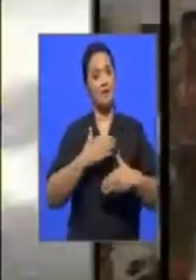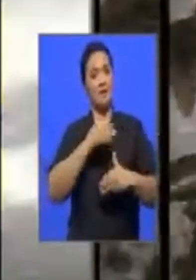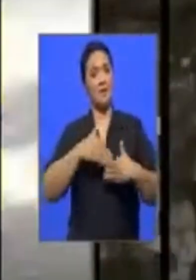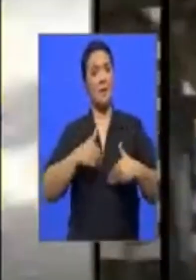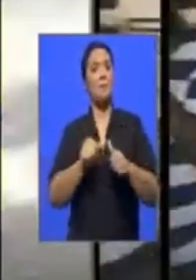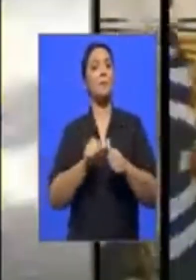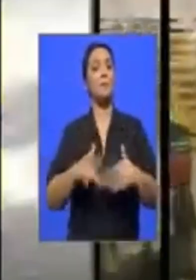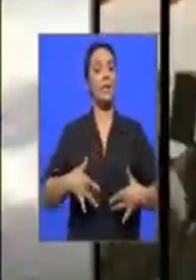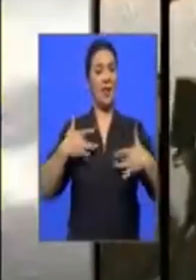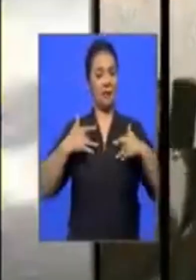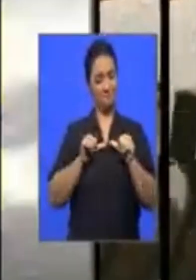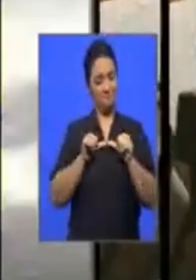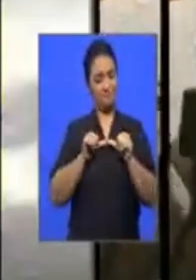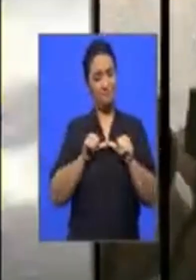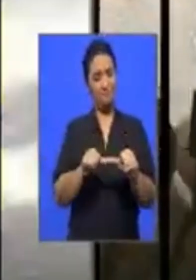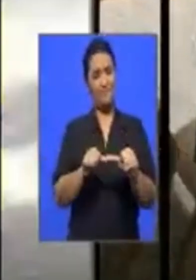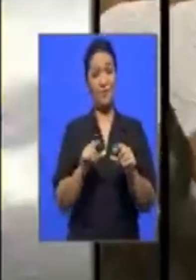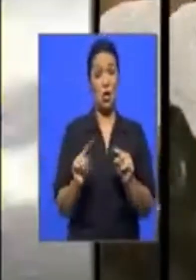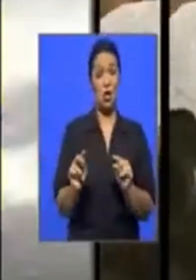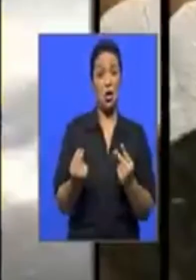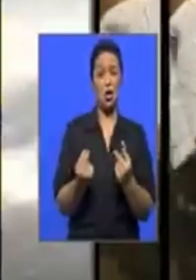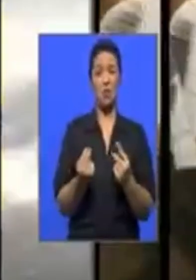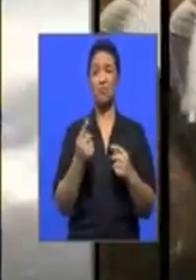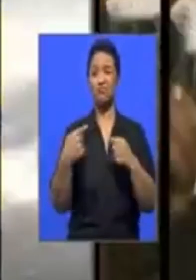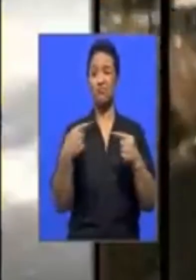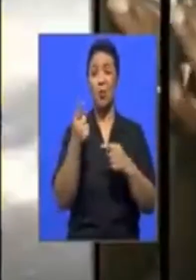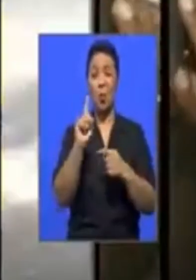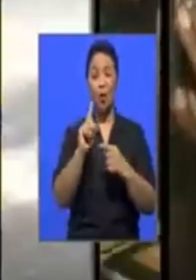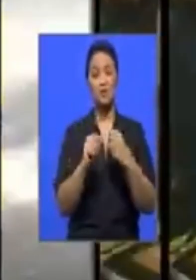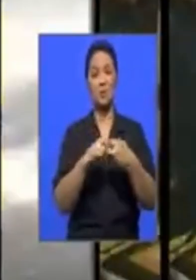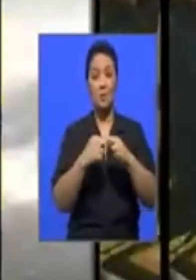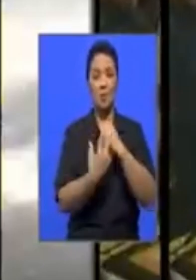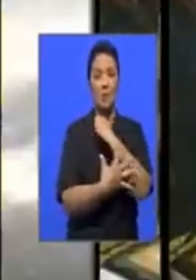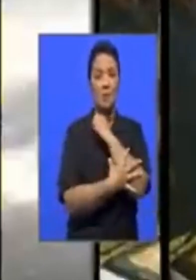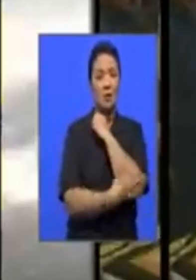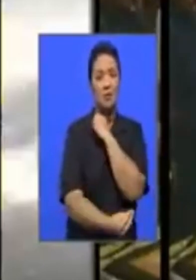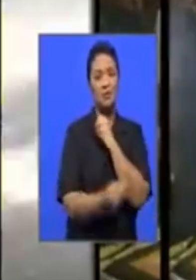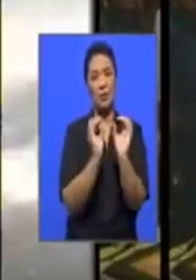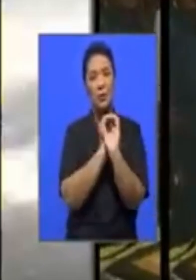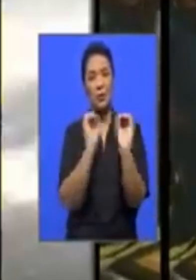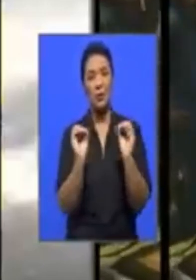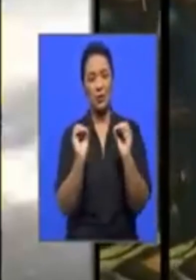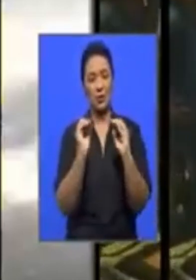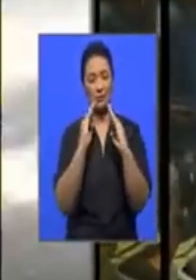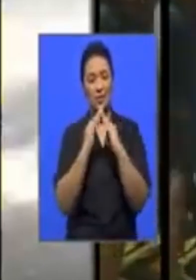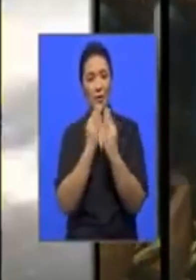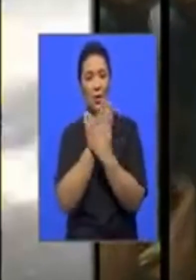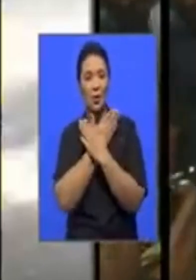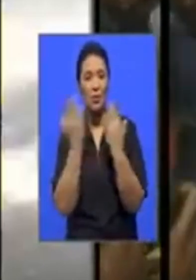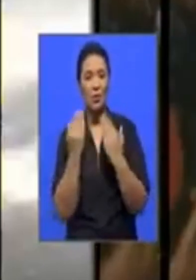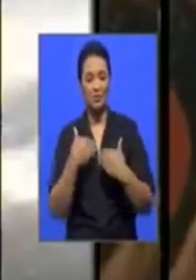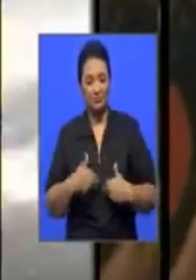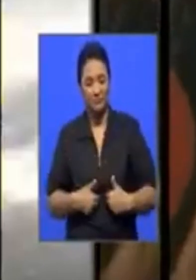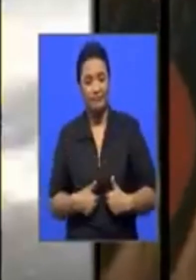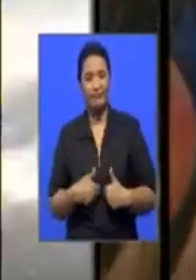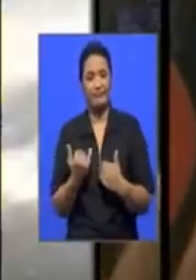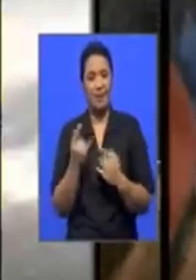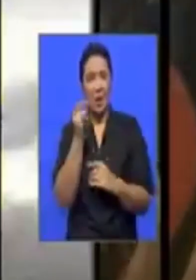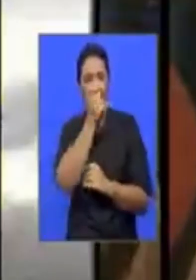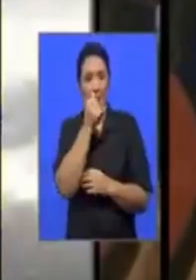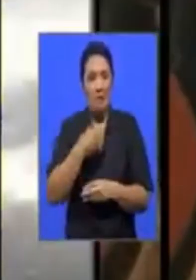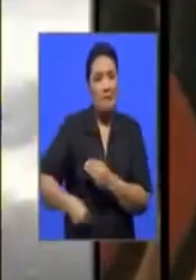from colleges, especially in institutions located near the border, like Turfloop University, which produced